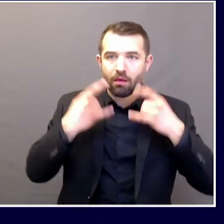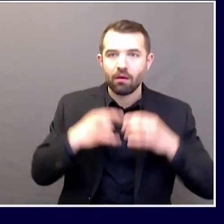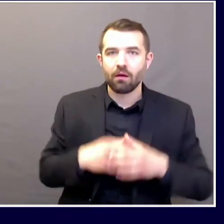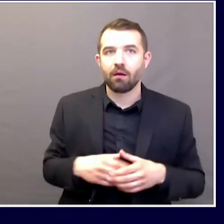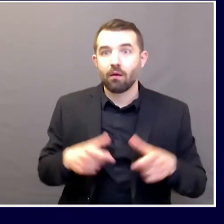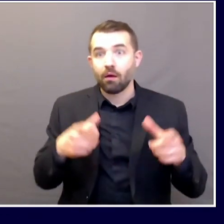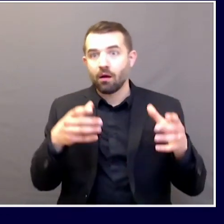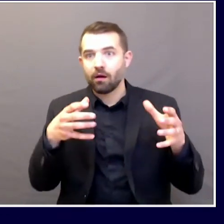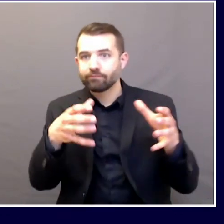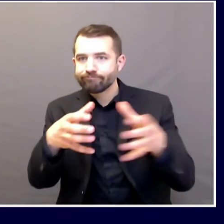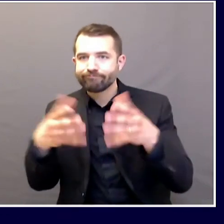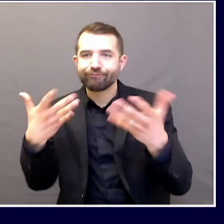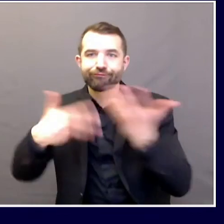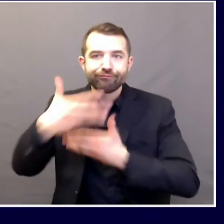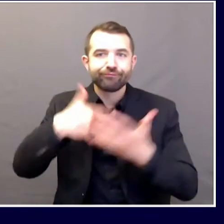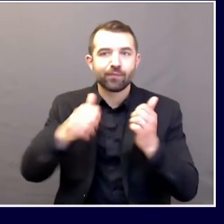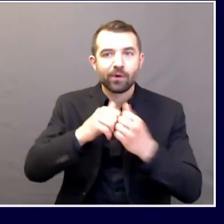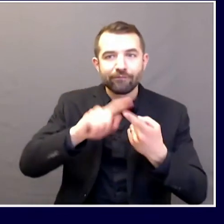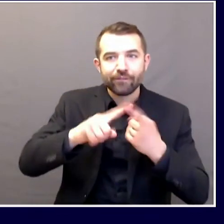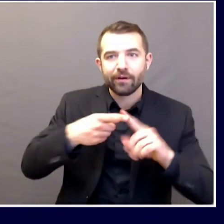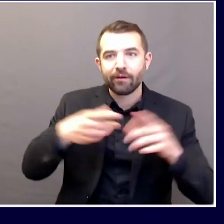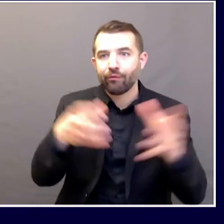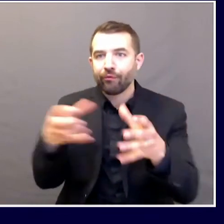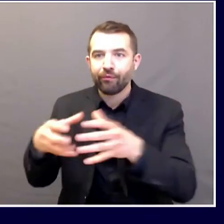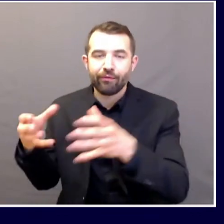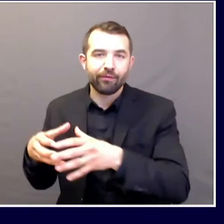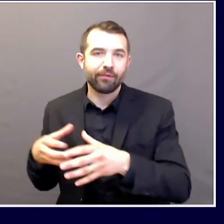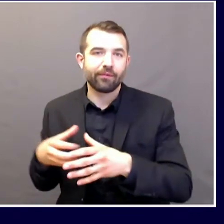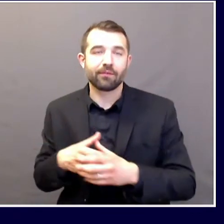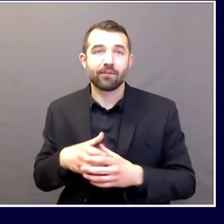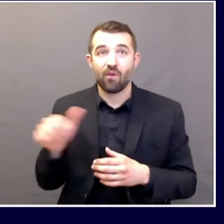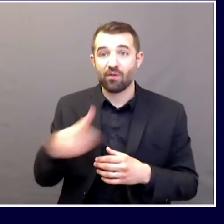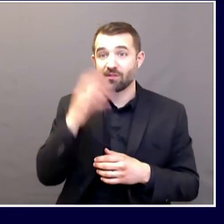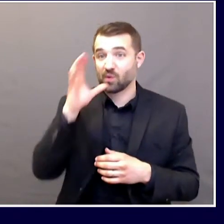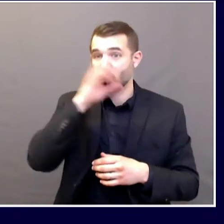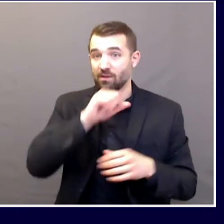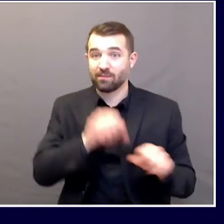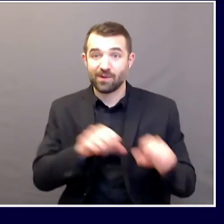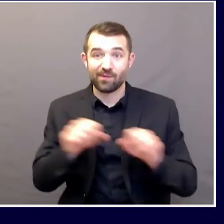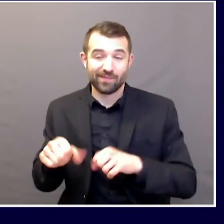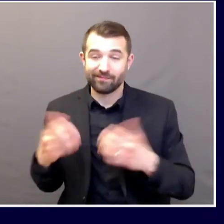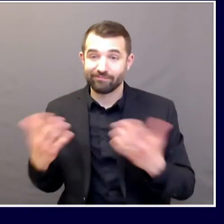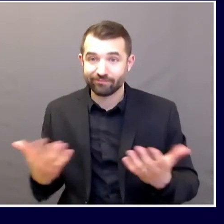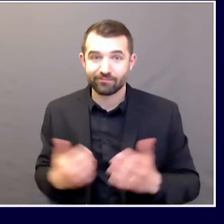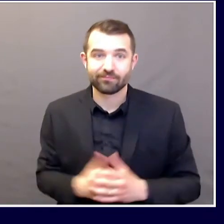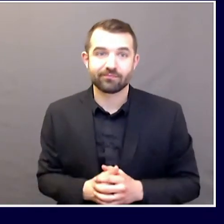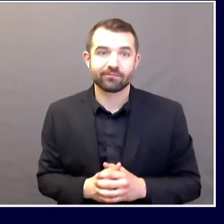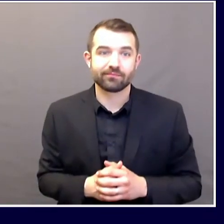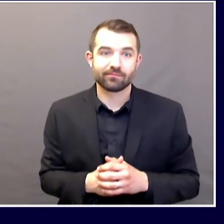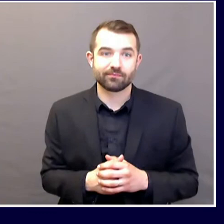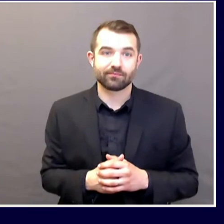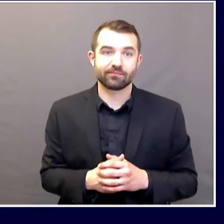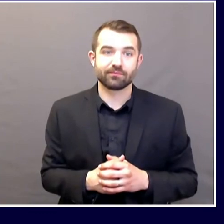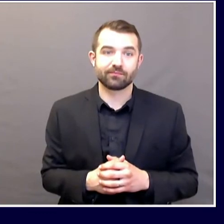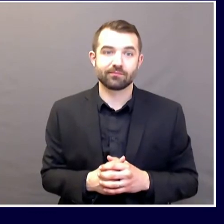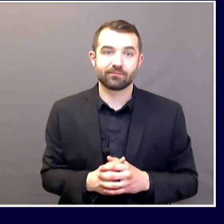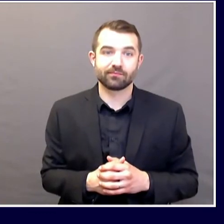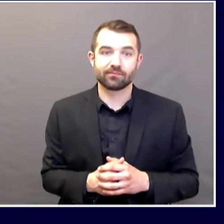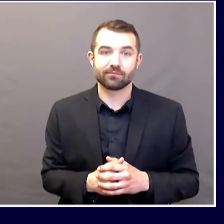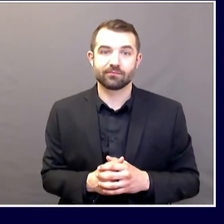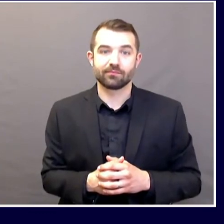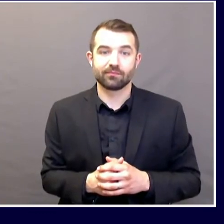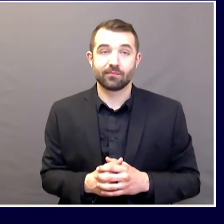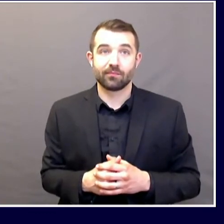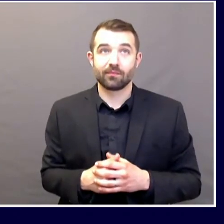other hypothesis or the other contributory factor is that there are more cases on a proportionate basis among younger